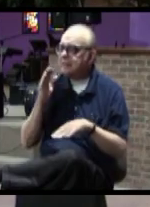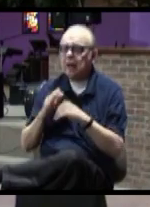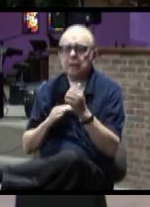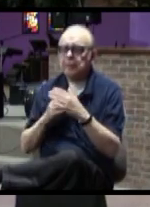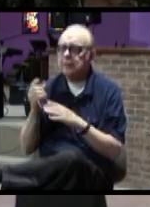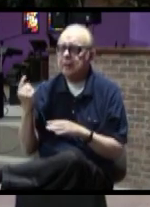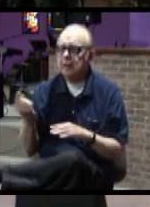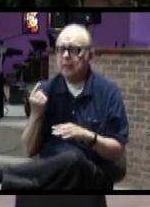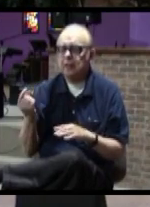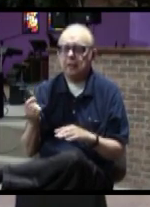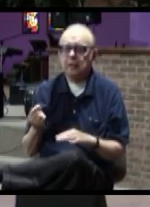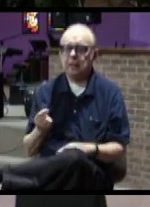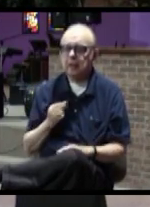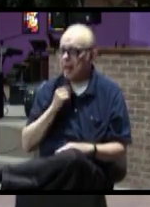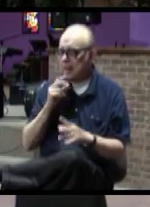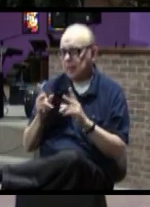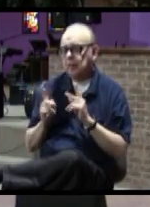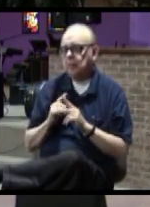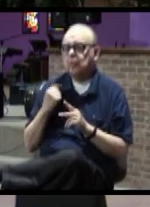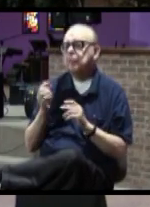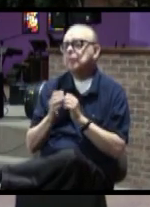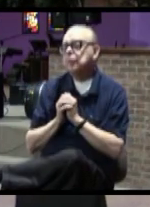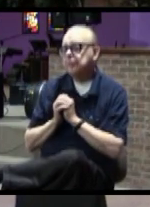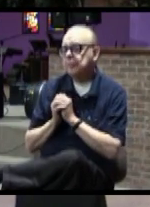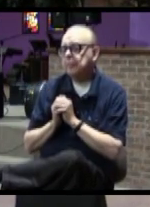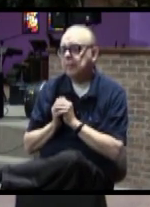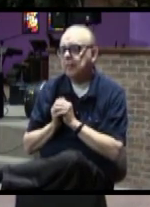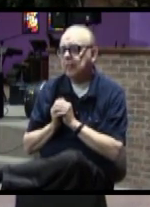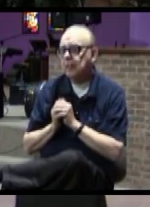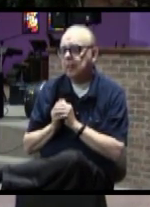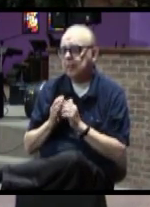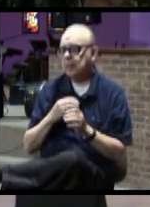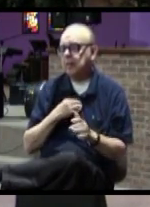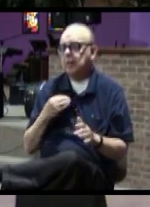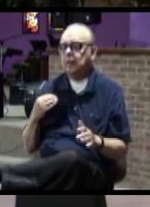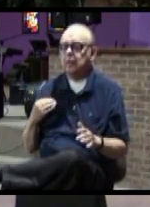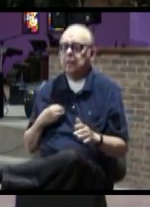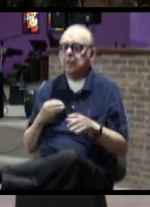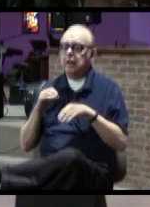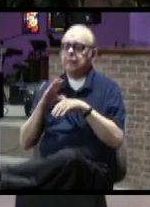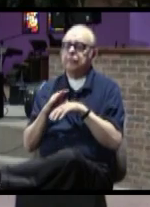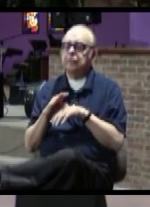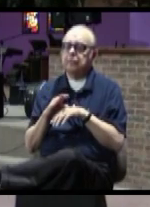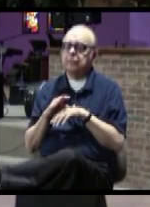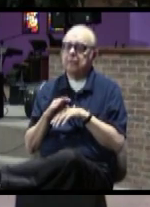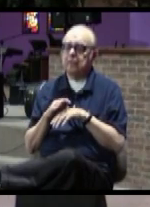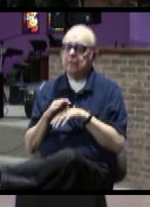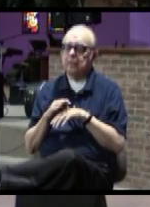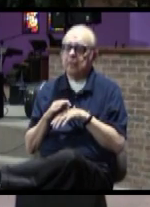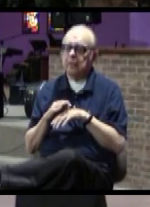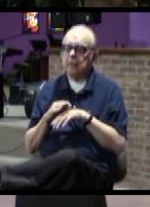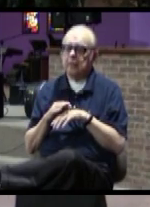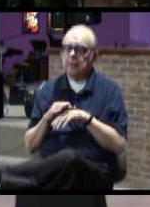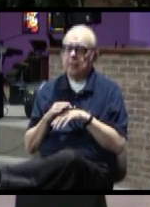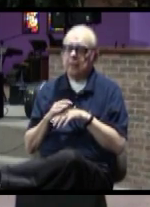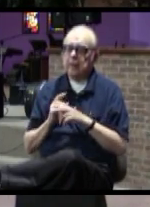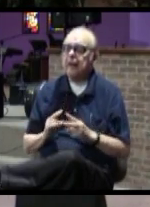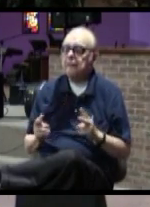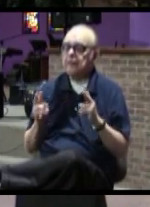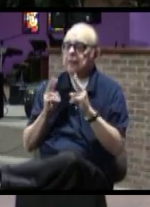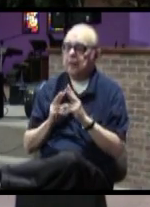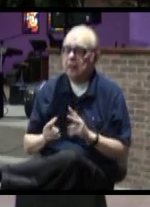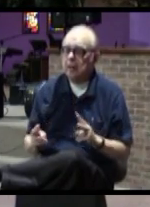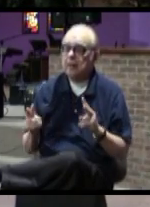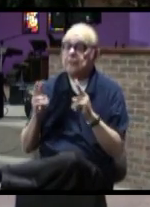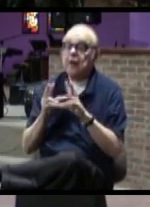This isn't just a building. This isn't just a place that we worship. Membership in church